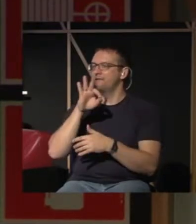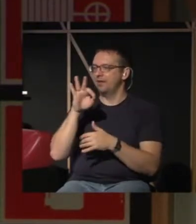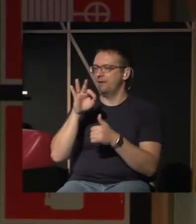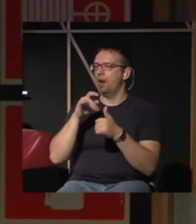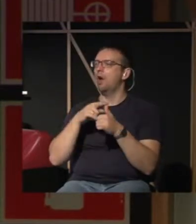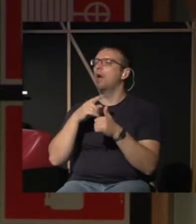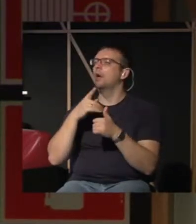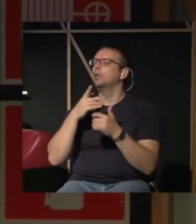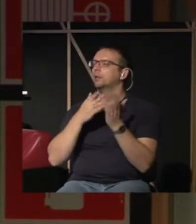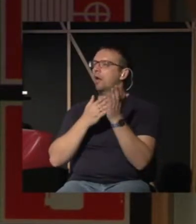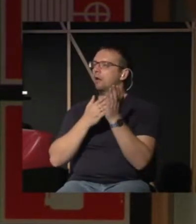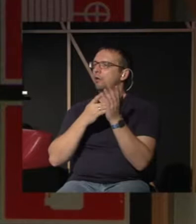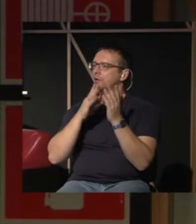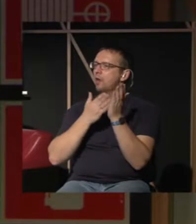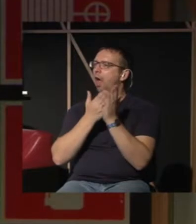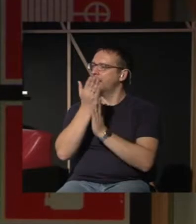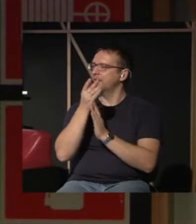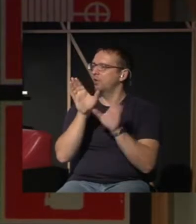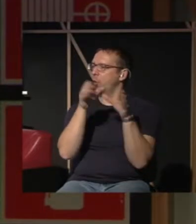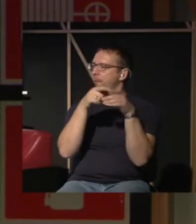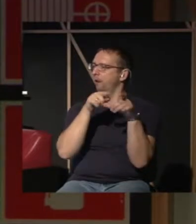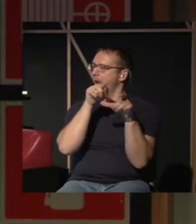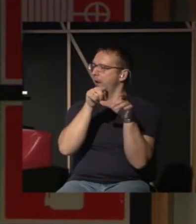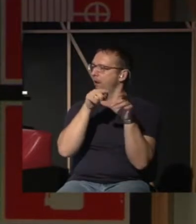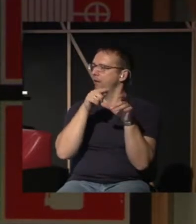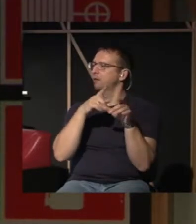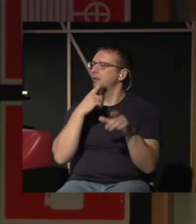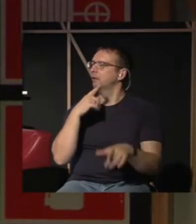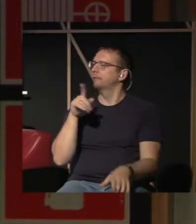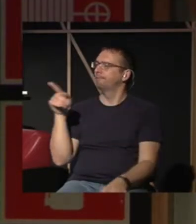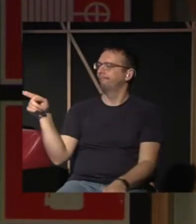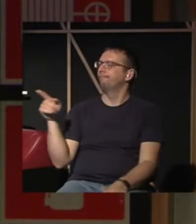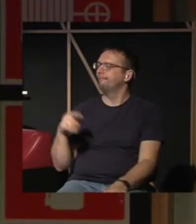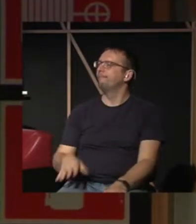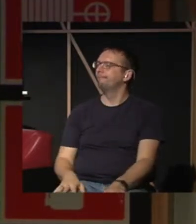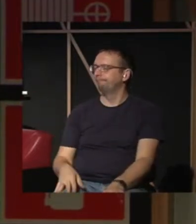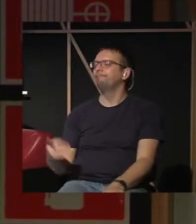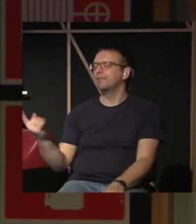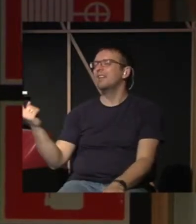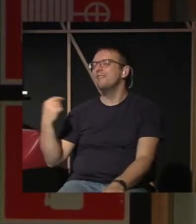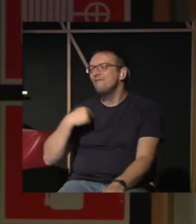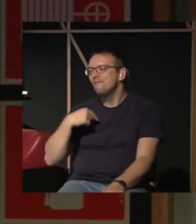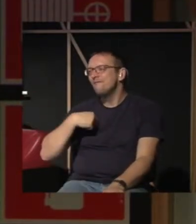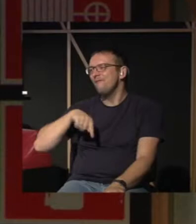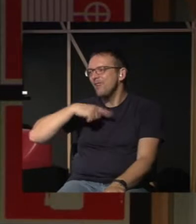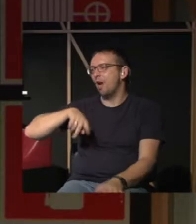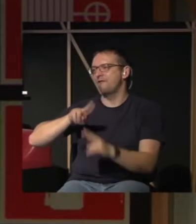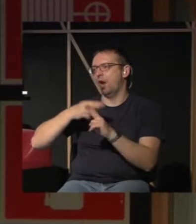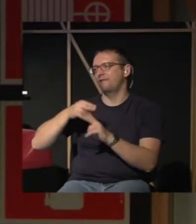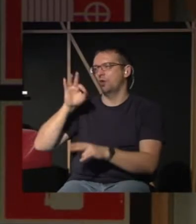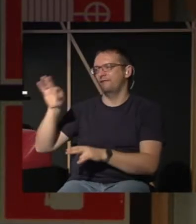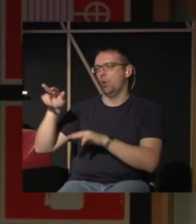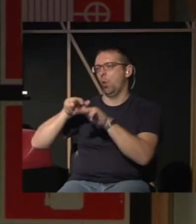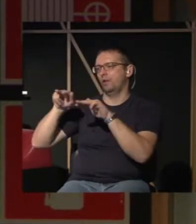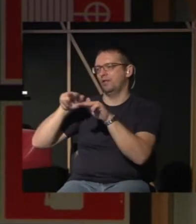we do provide requirements and recommendations. We provide our colleagues within the LOC and within FIFA and all